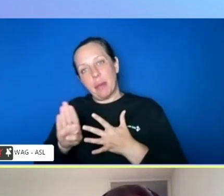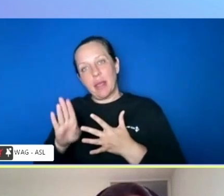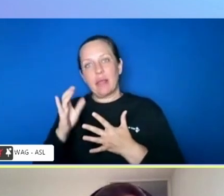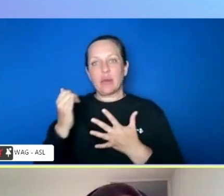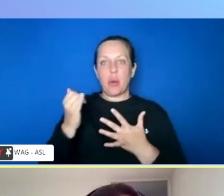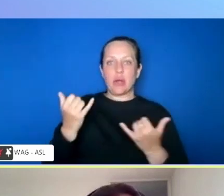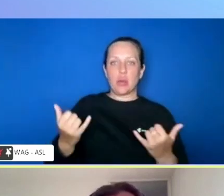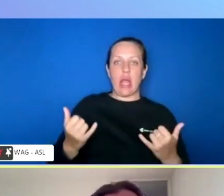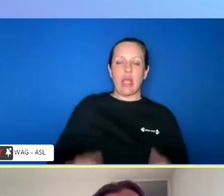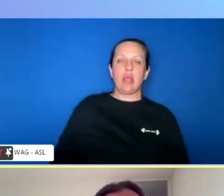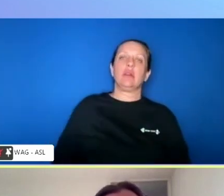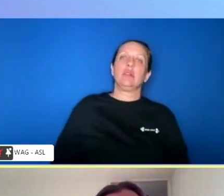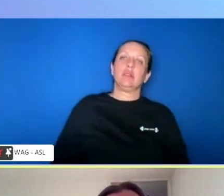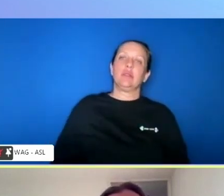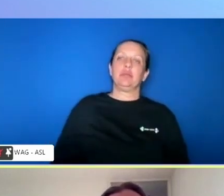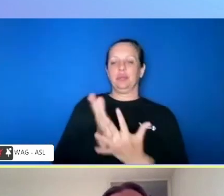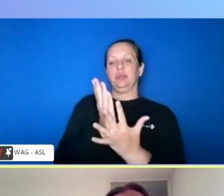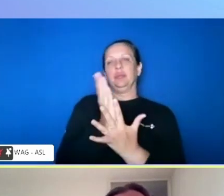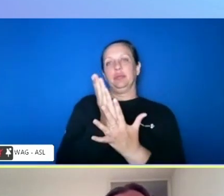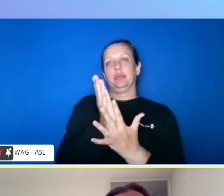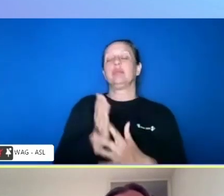today. Next slide.